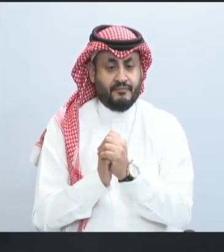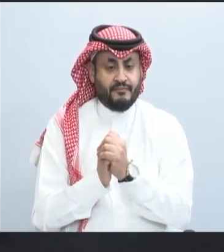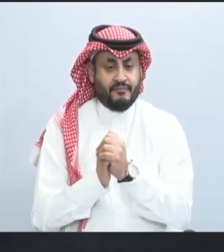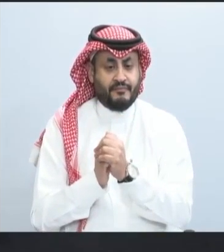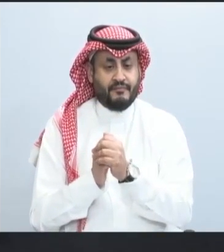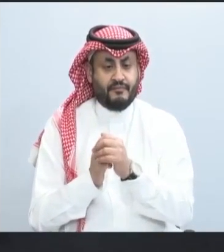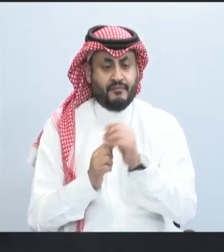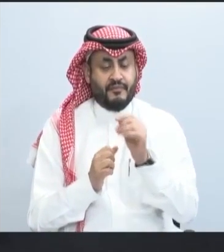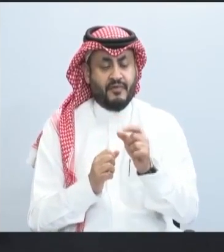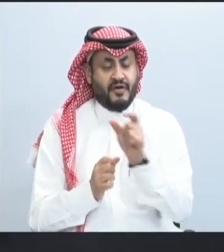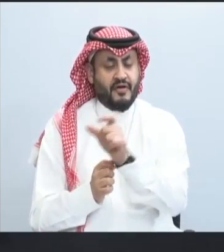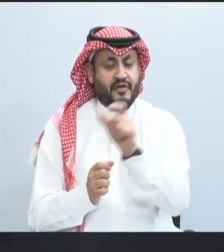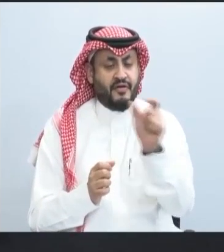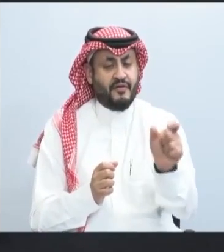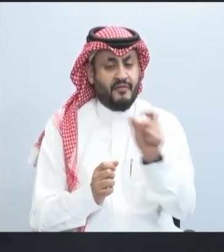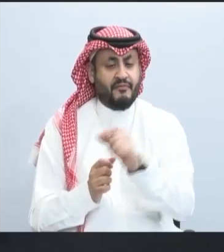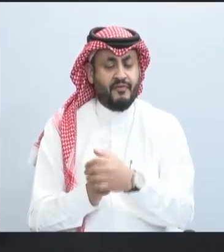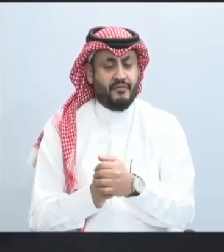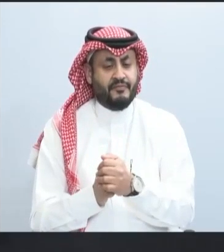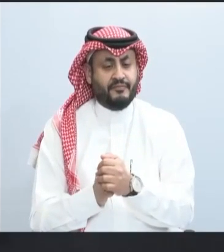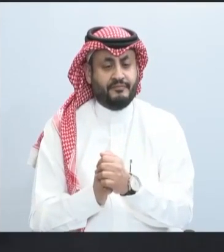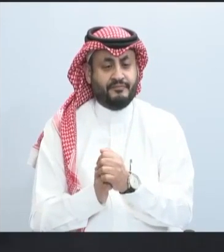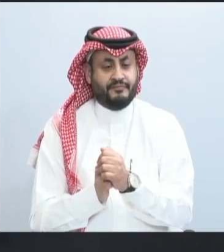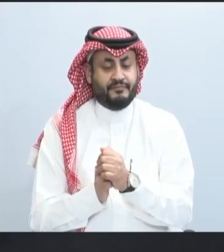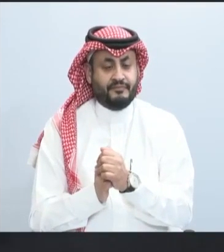to complete,